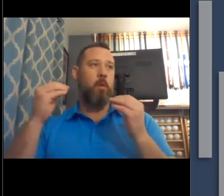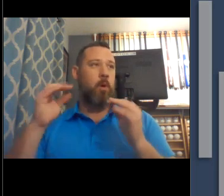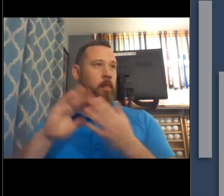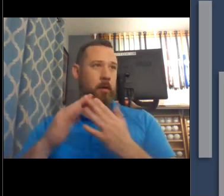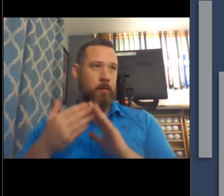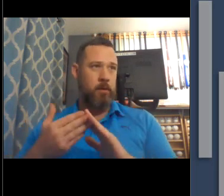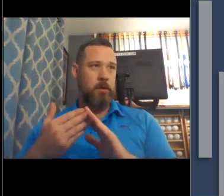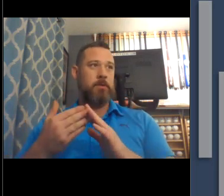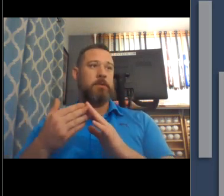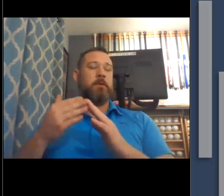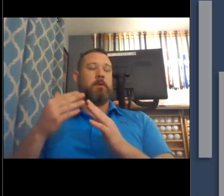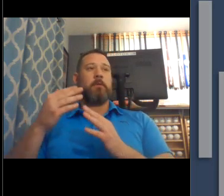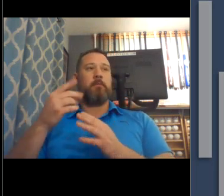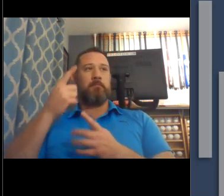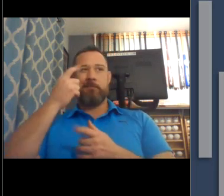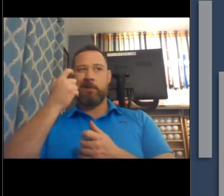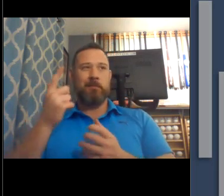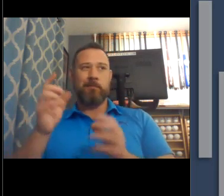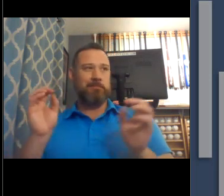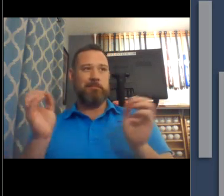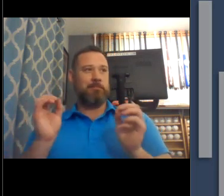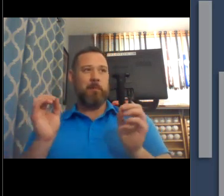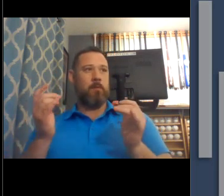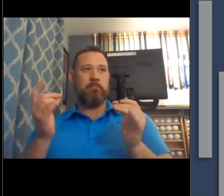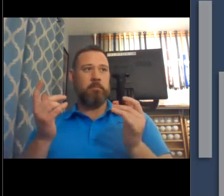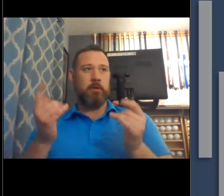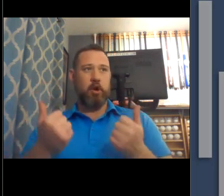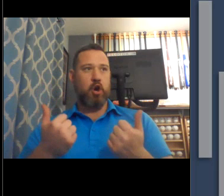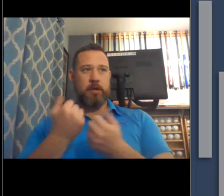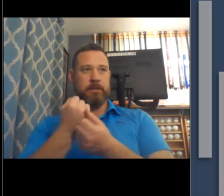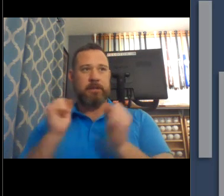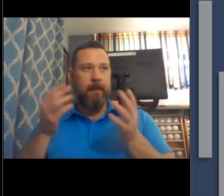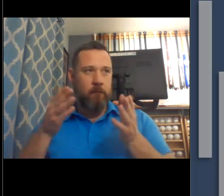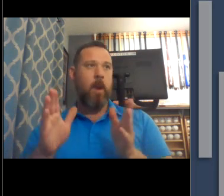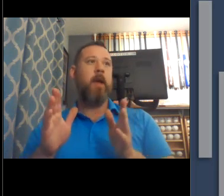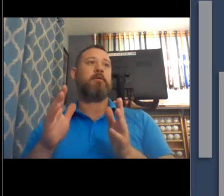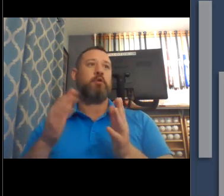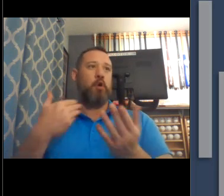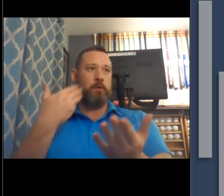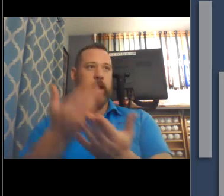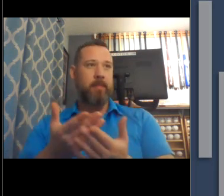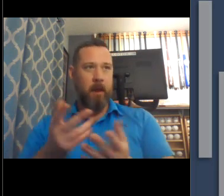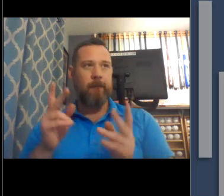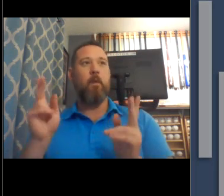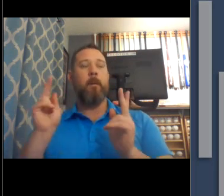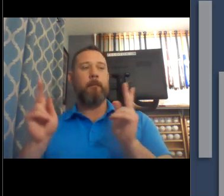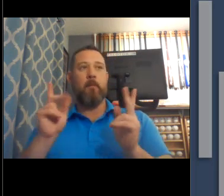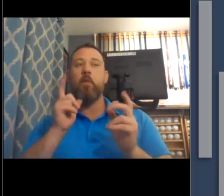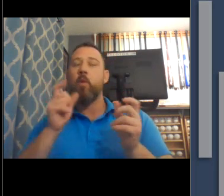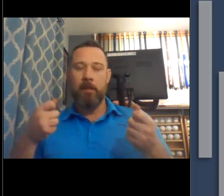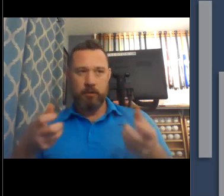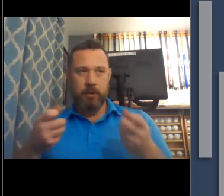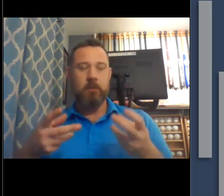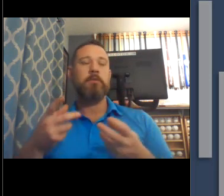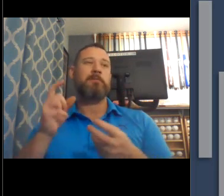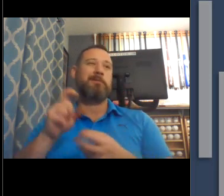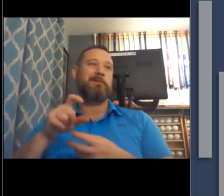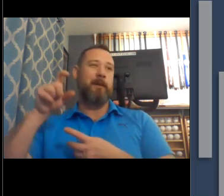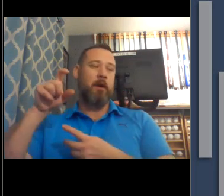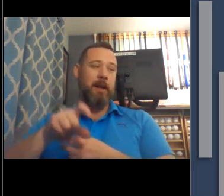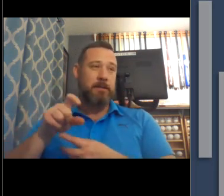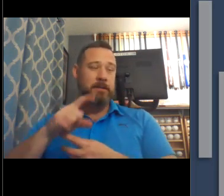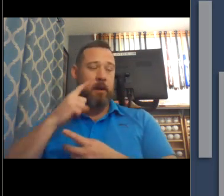community, because there isn't currently a safe way to get there, especially for folks in wheelchairs. So this is very necessary